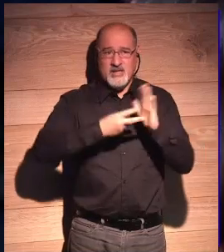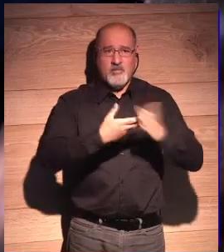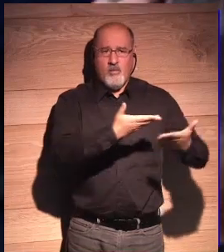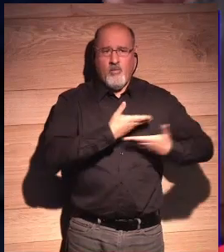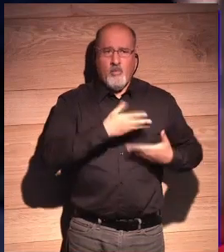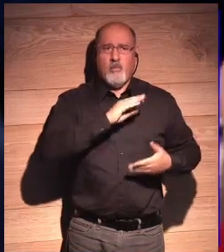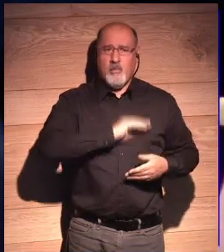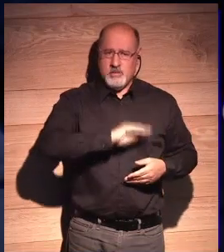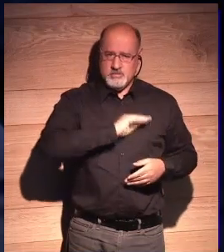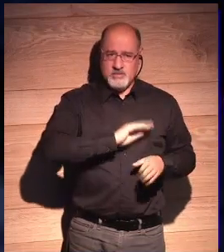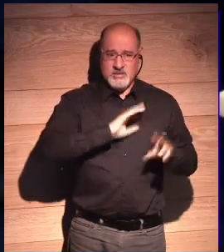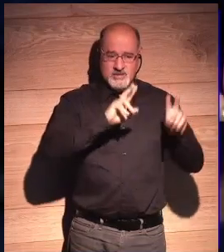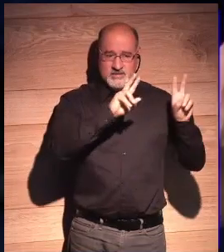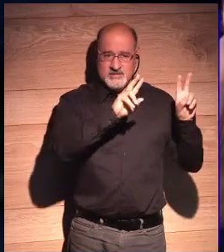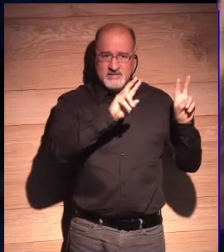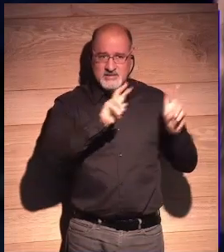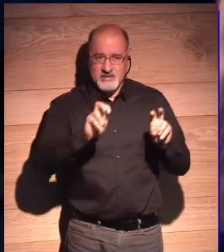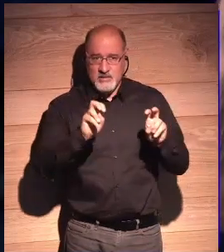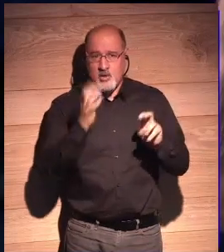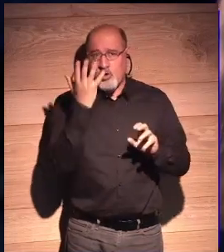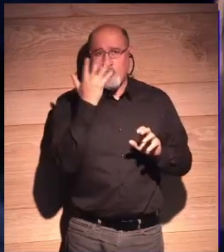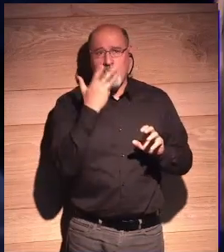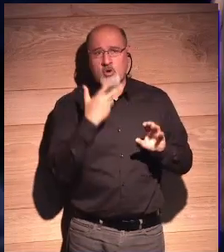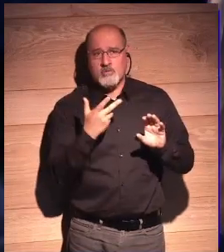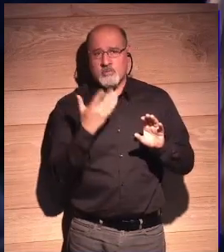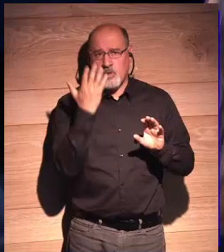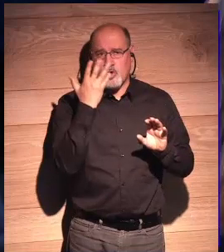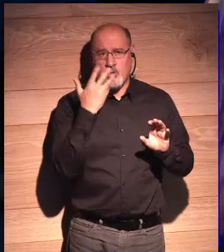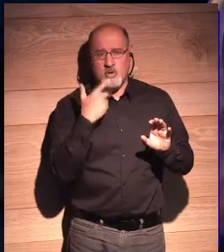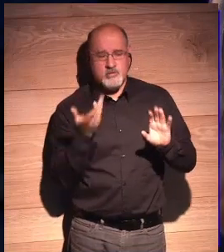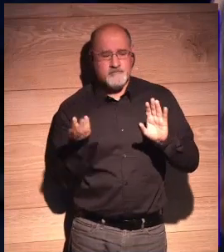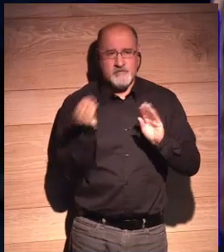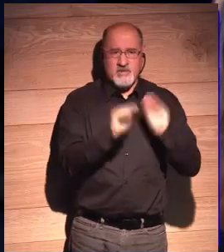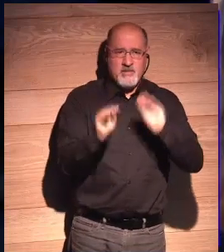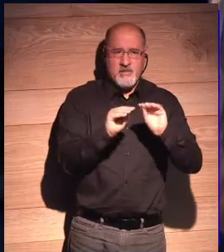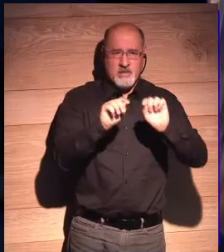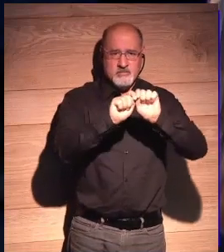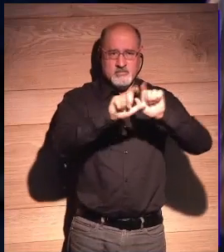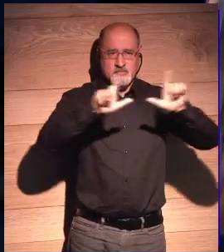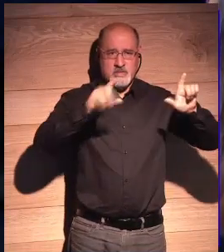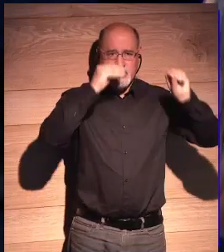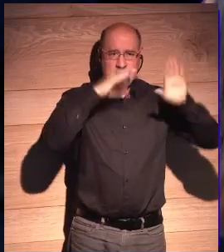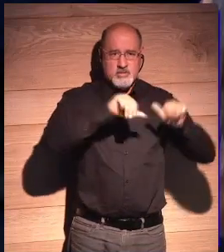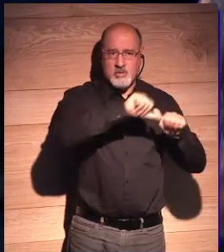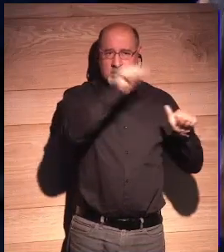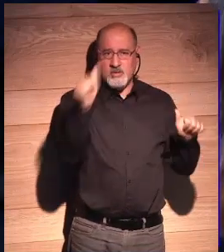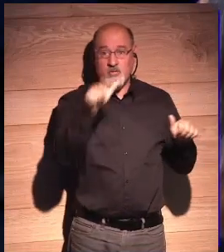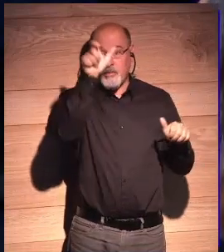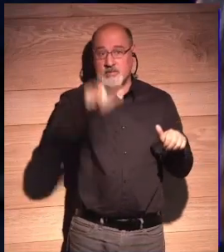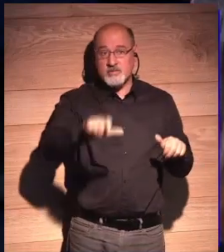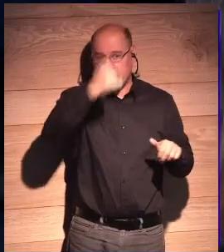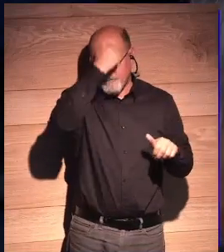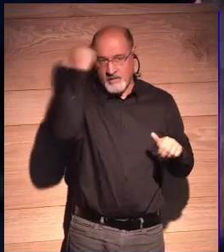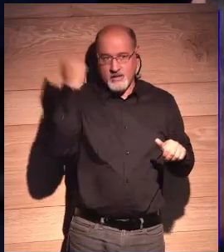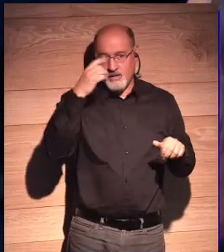like just blank, like just totally like here's your story, you know, and it's and he would never be like, I didn't really